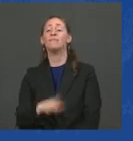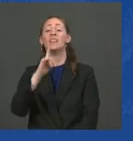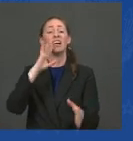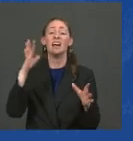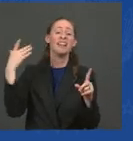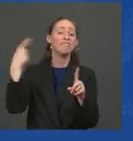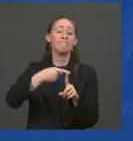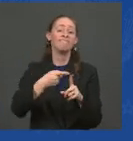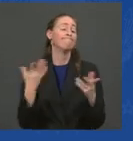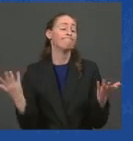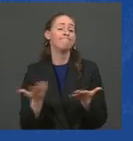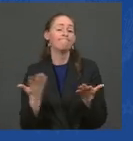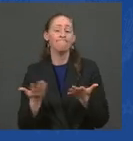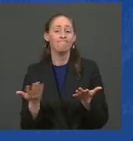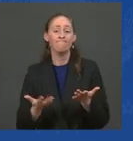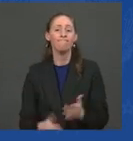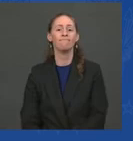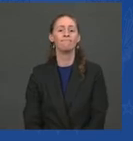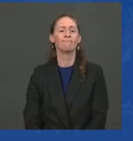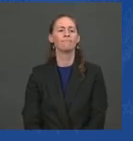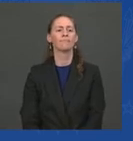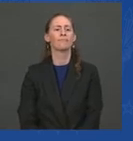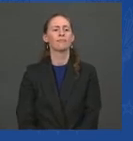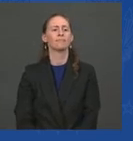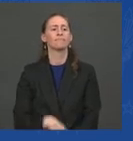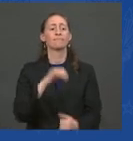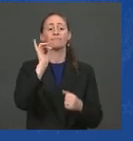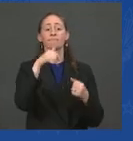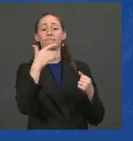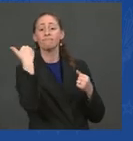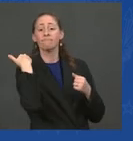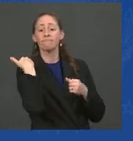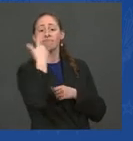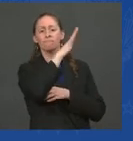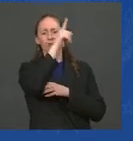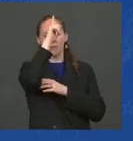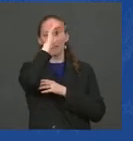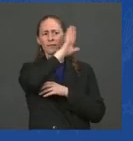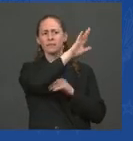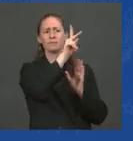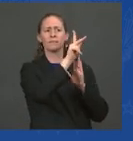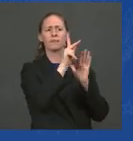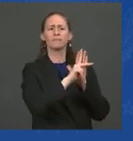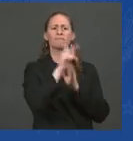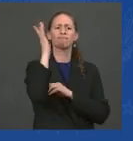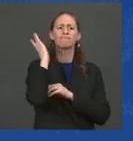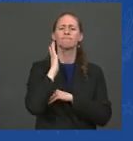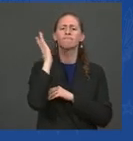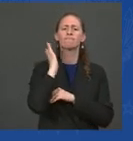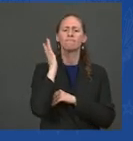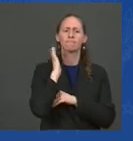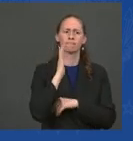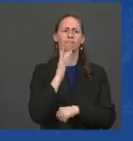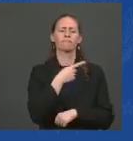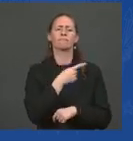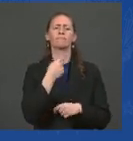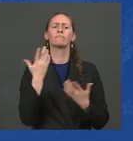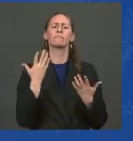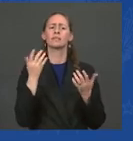it denied the entire German policy the ability to feign